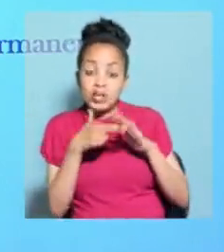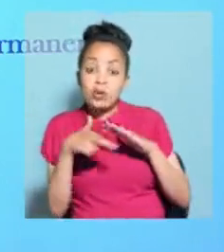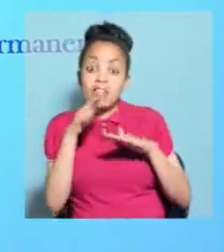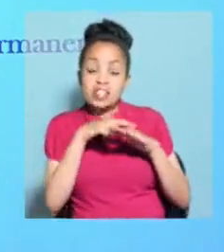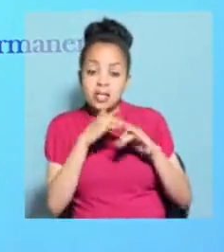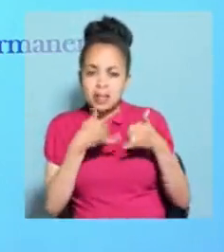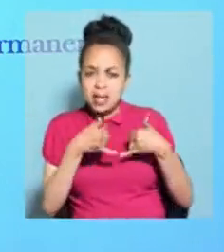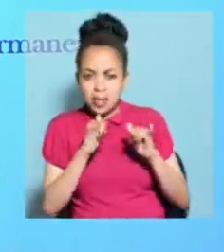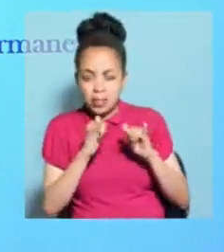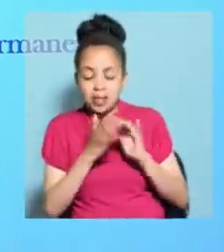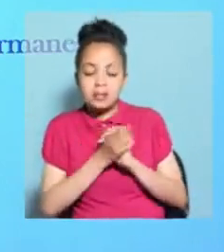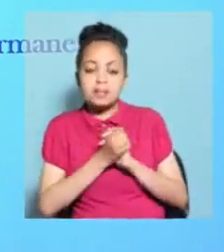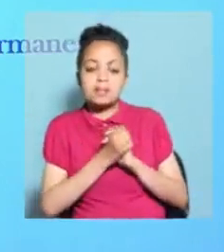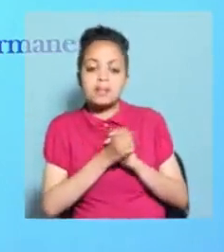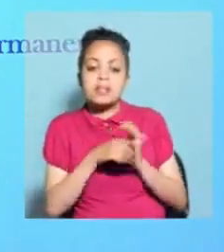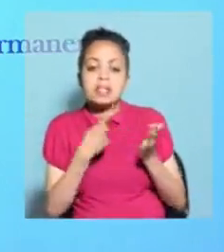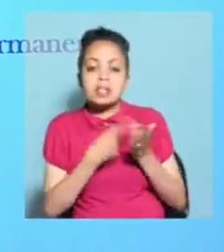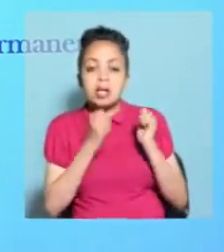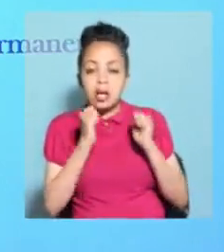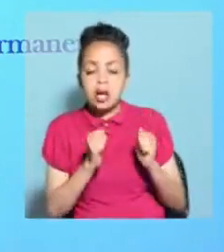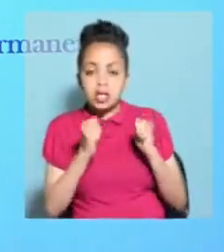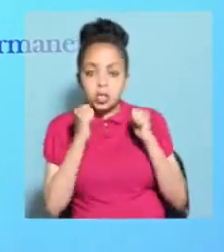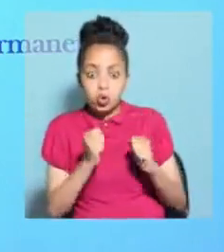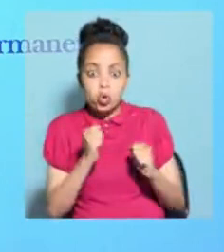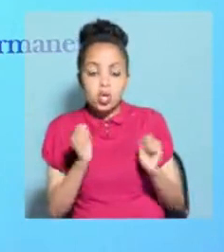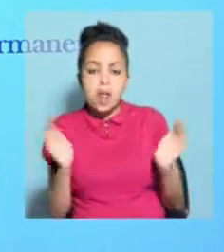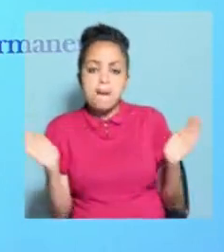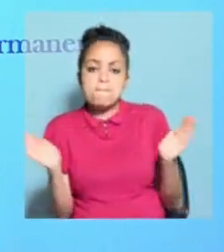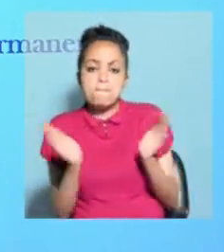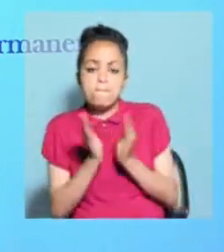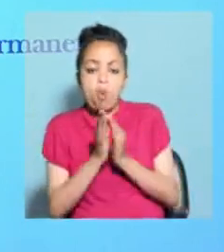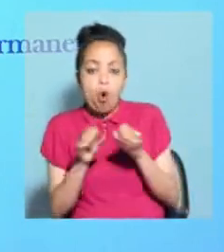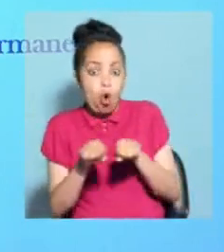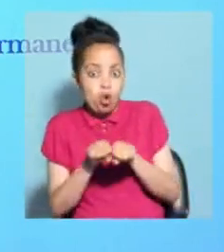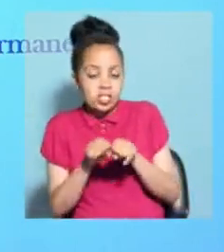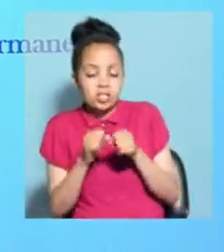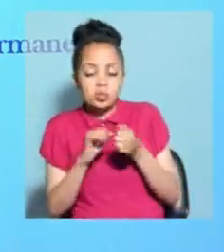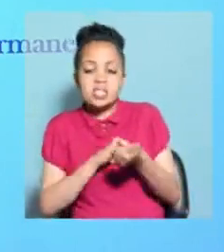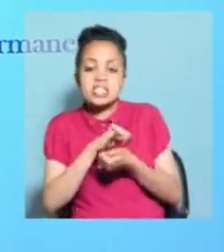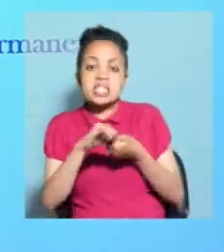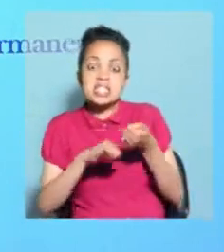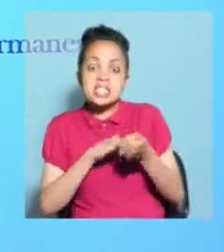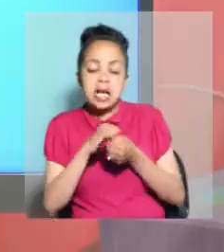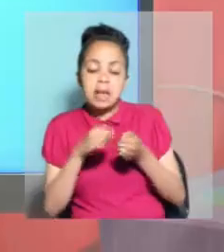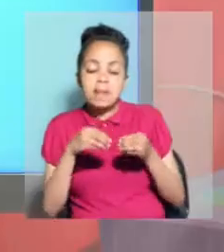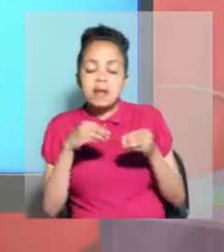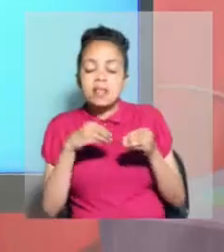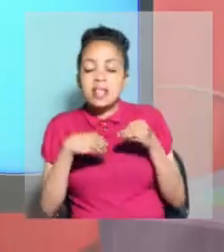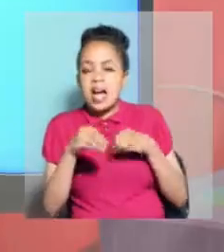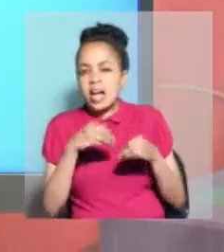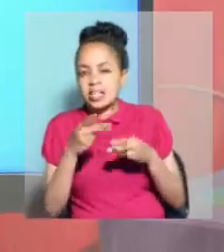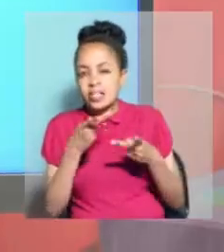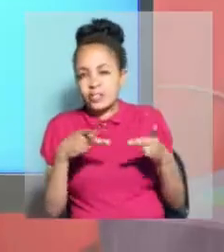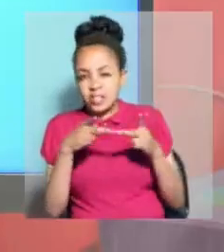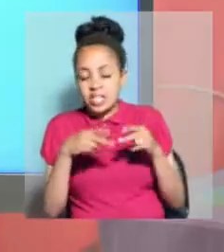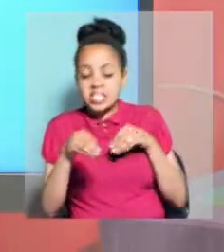inhibitor, they can strongly bond with that of an enzyme active site. And